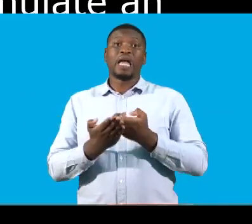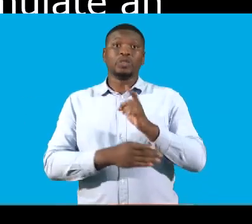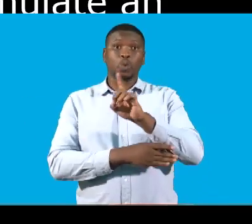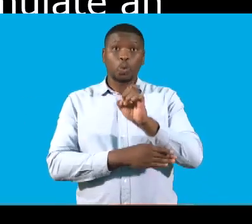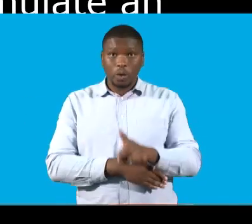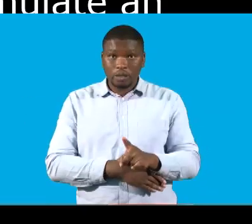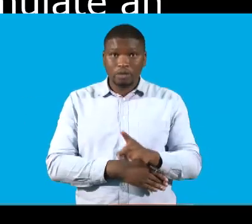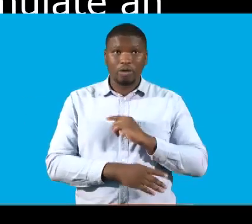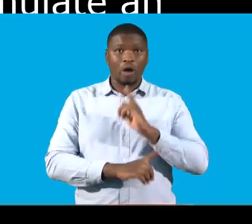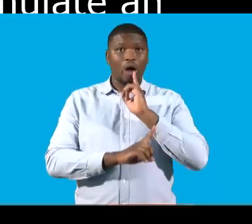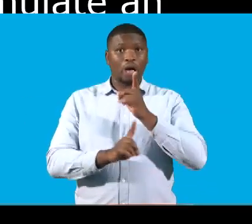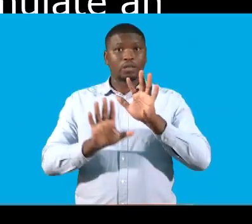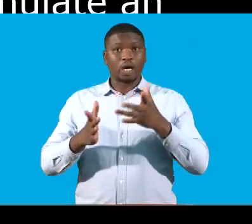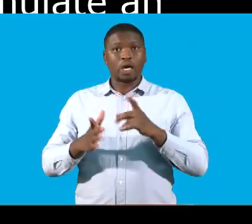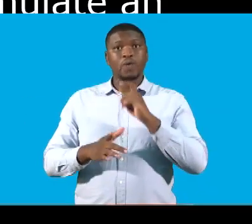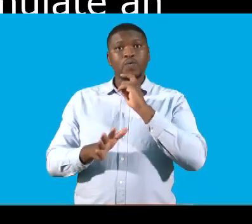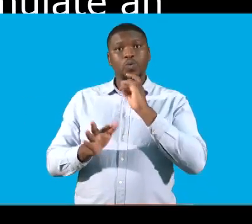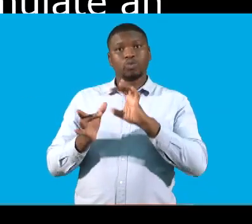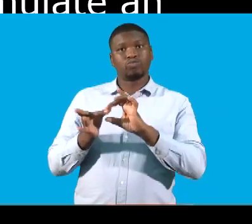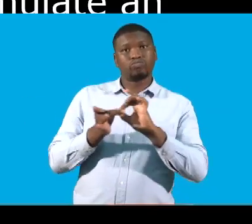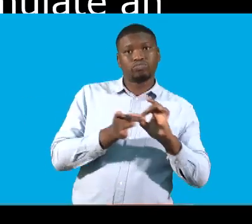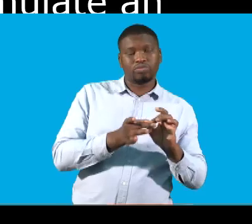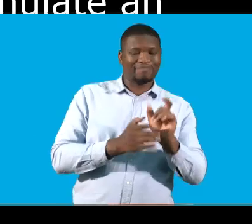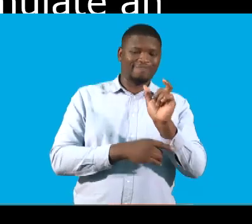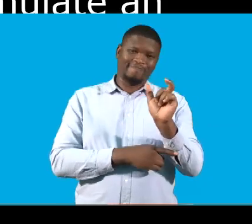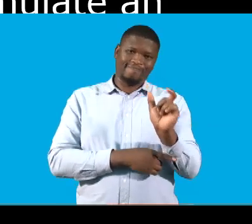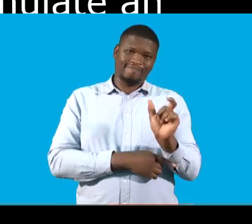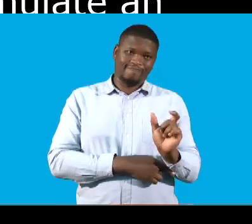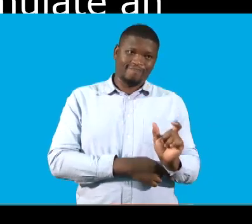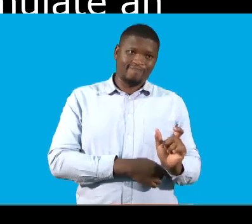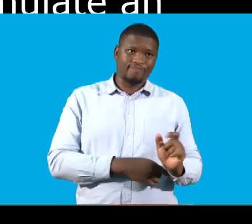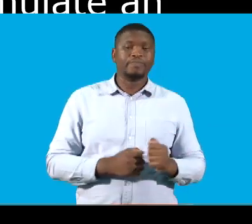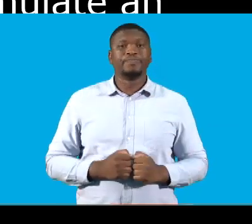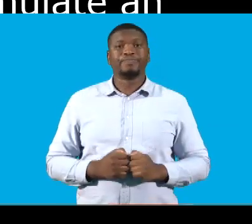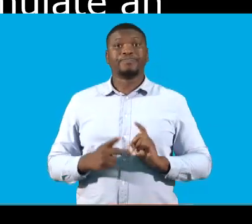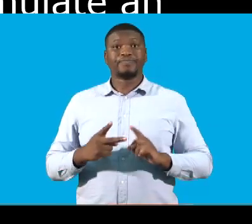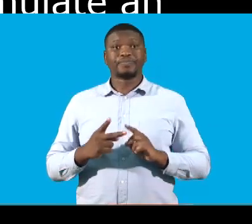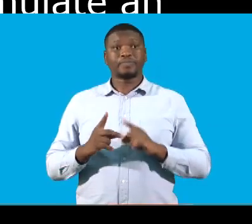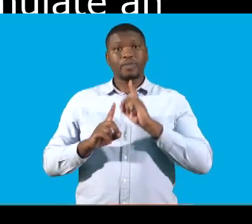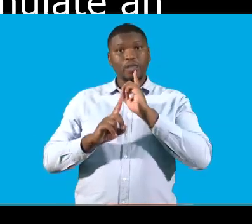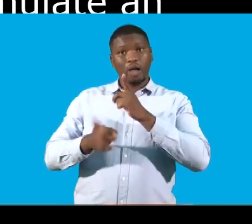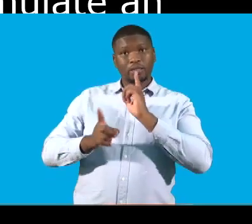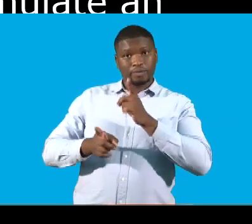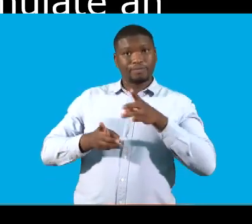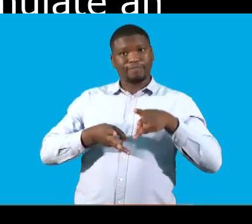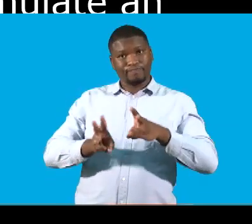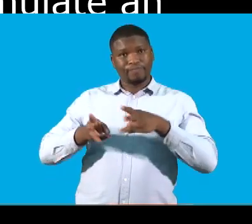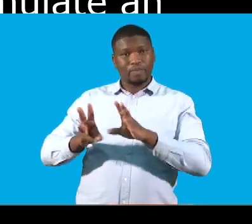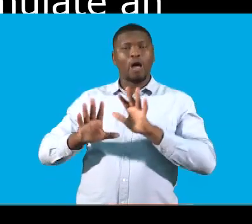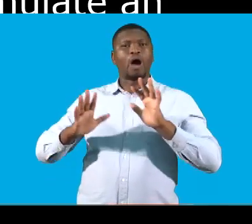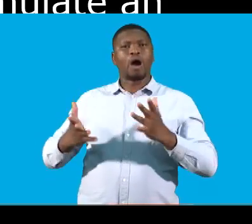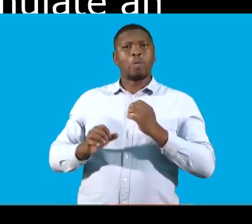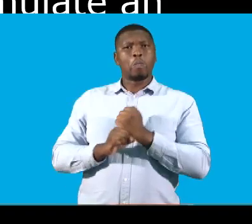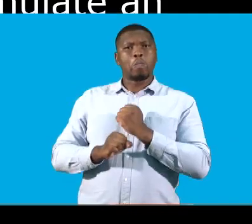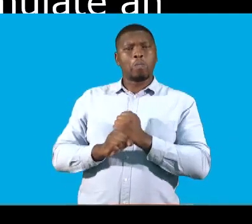questions based on the terminology used in the question. So by looking at the questioning verbs. Answering techniques. How to